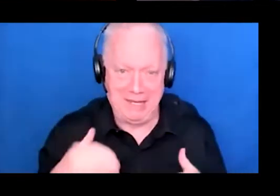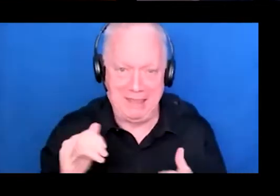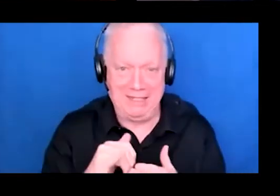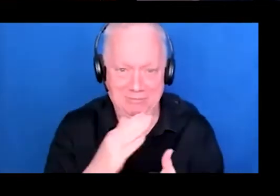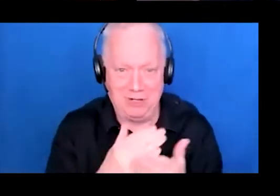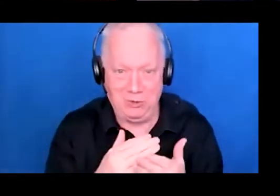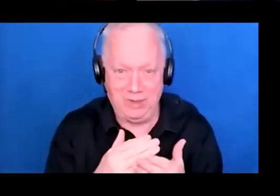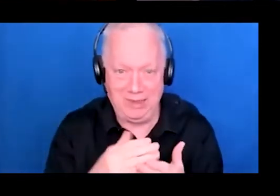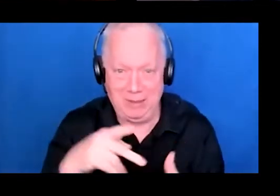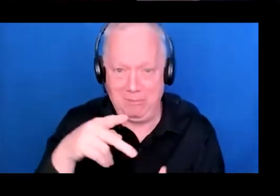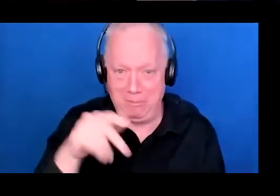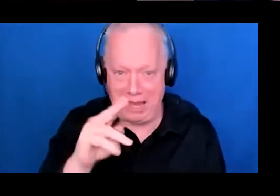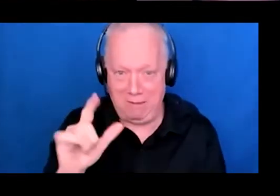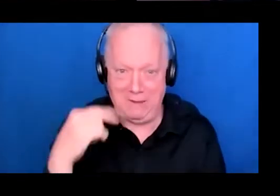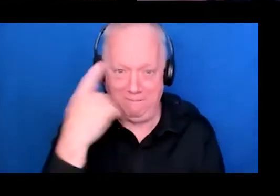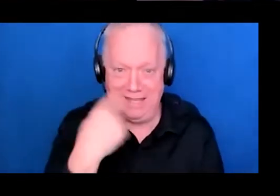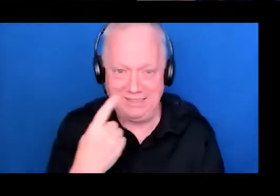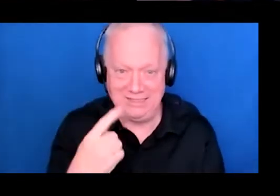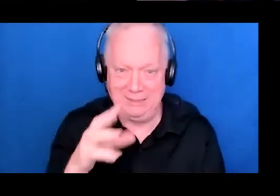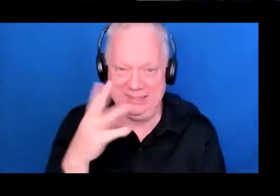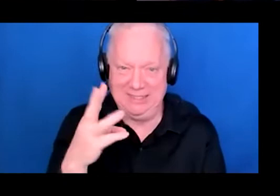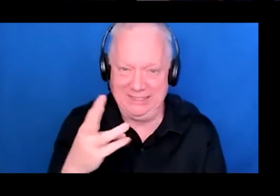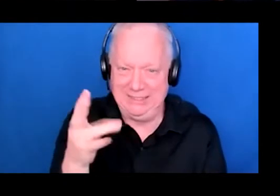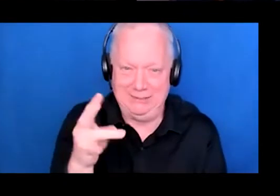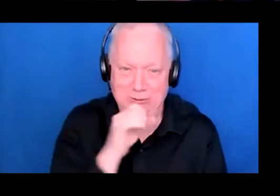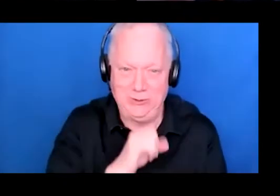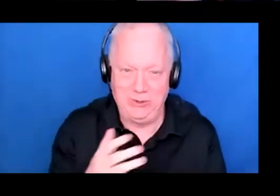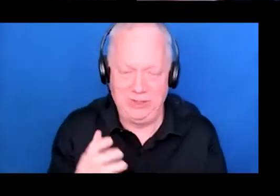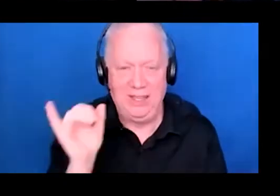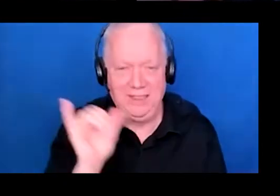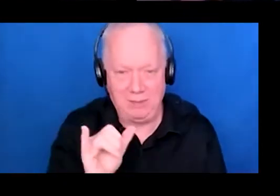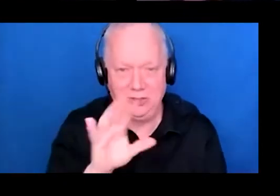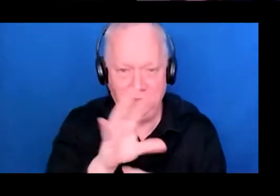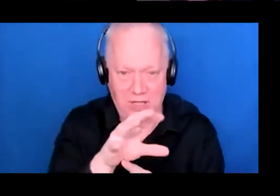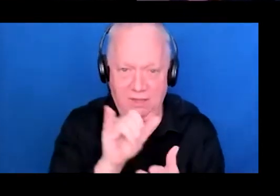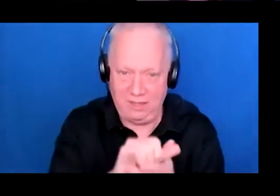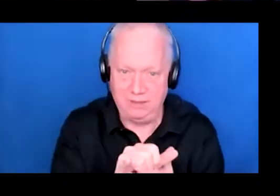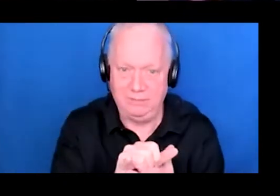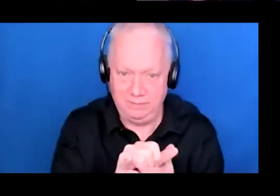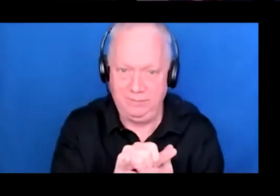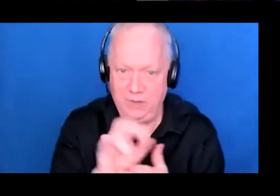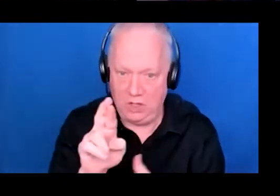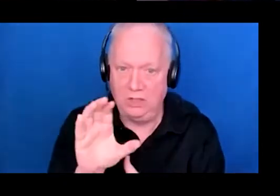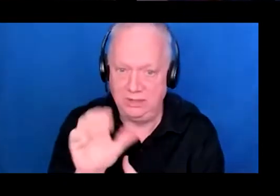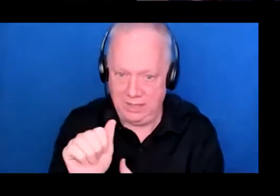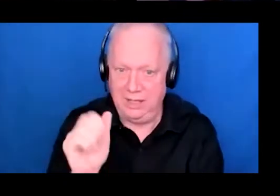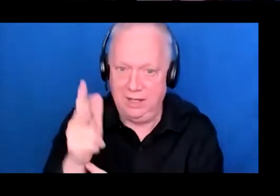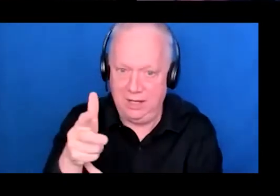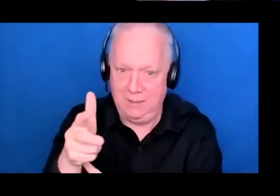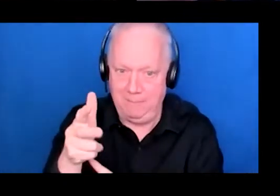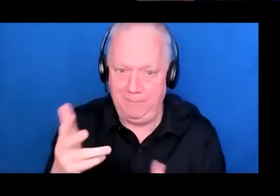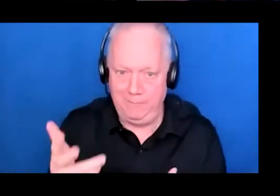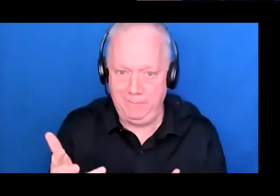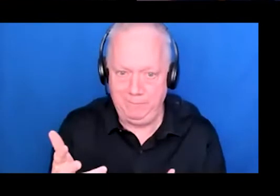scene with the panel and like my face, and I'm like 16 or 17. That was shot on that RCA